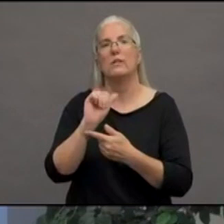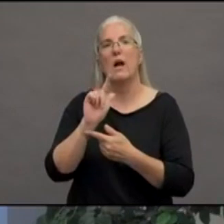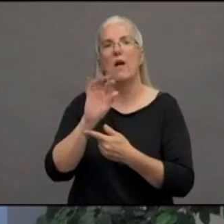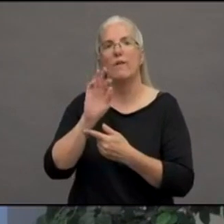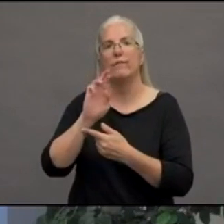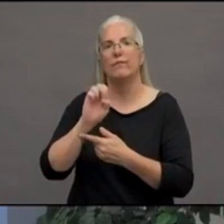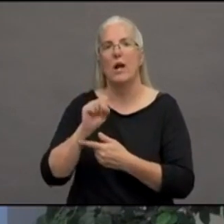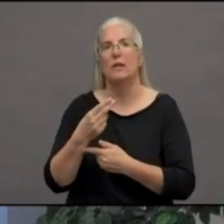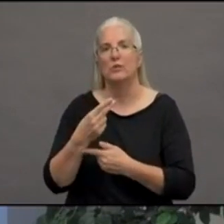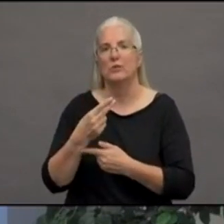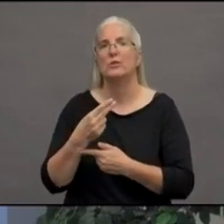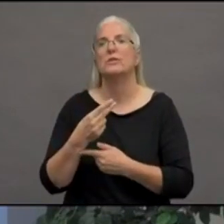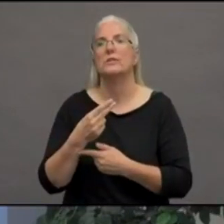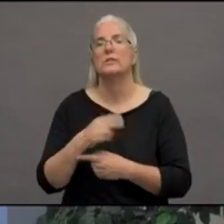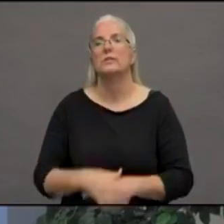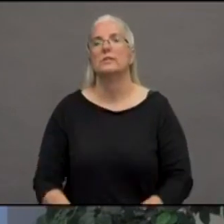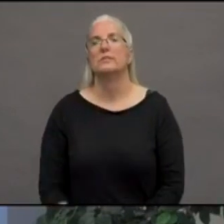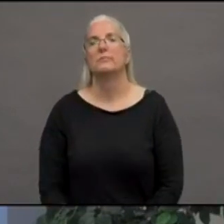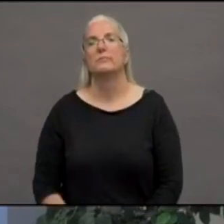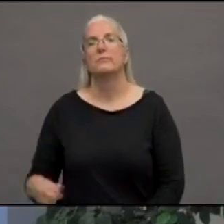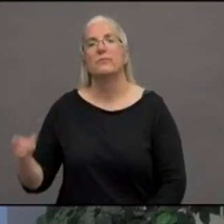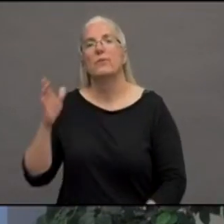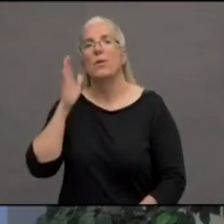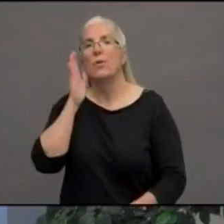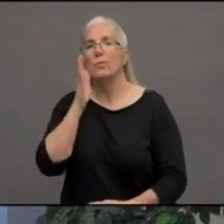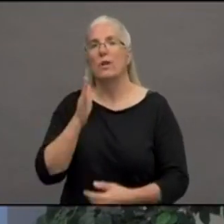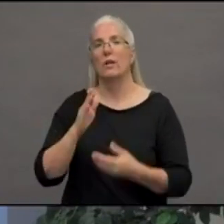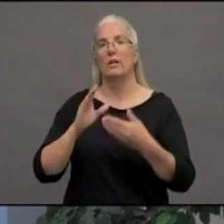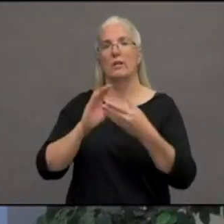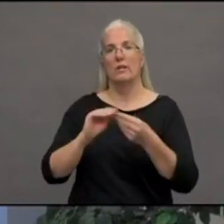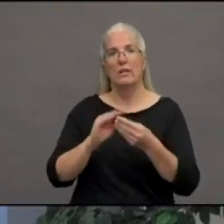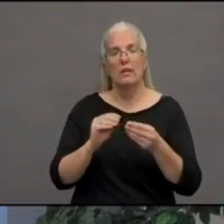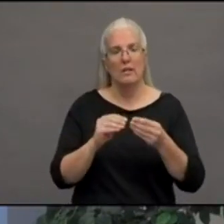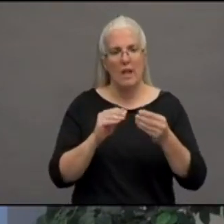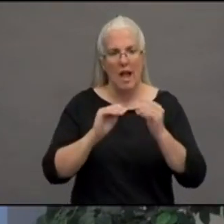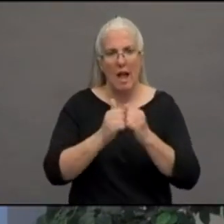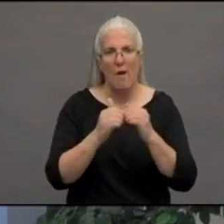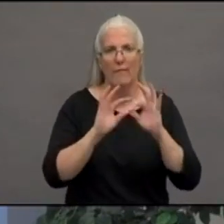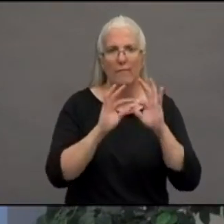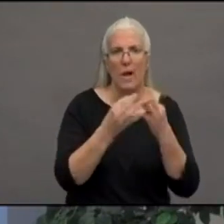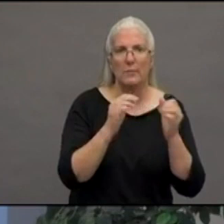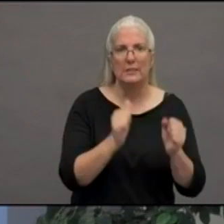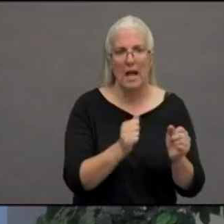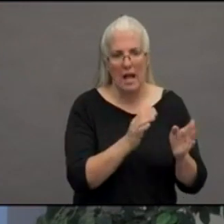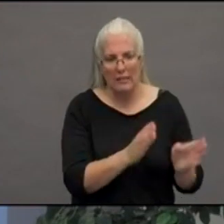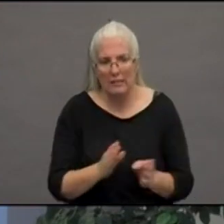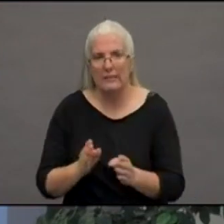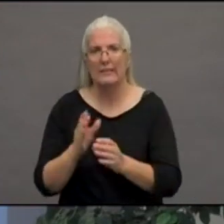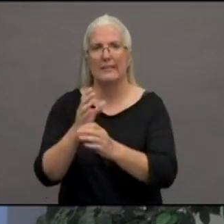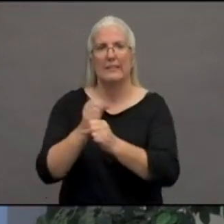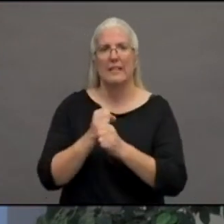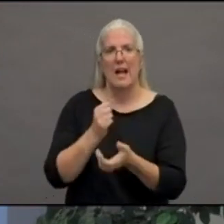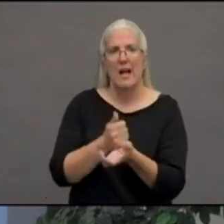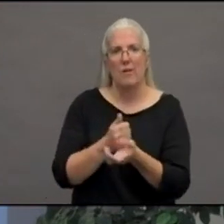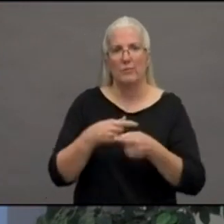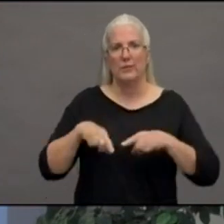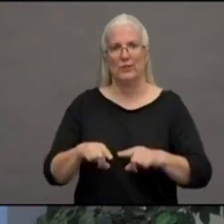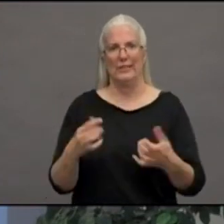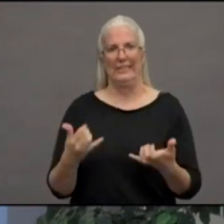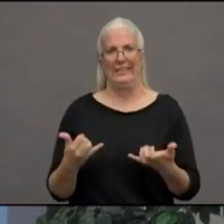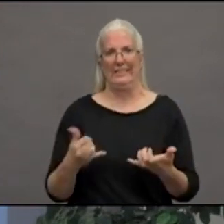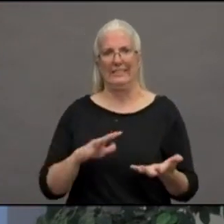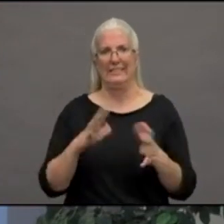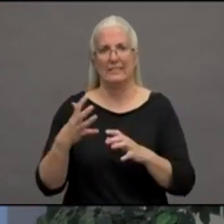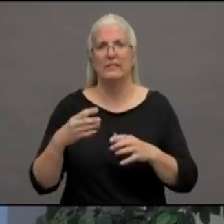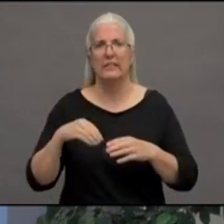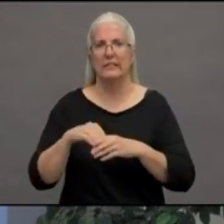food insecurity and how individuals and families can get the help they need right here in Santa Clara County. Thank you so much for being here, Jo. Oh, thanks for having